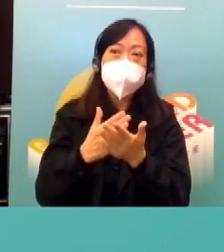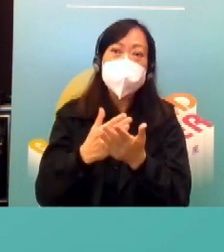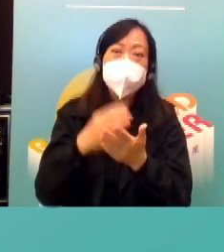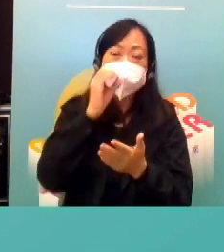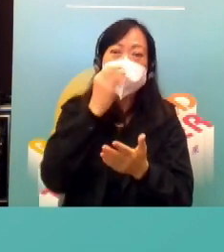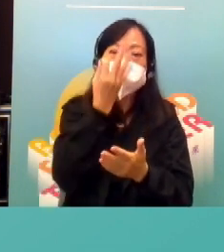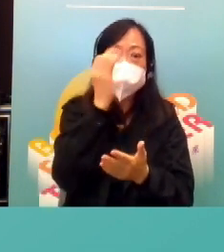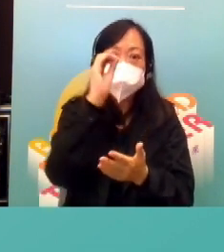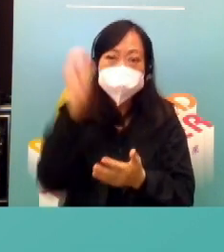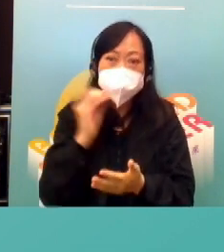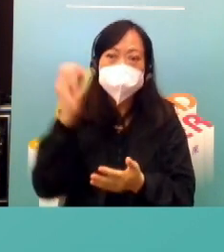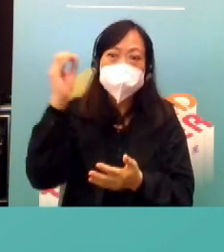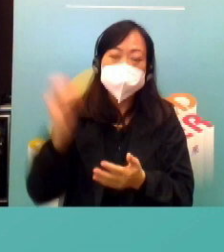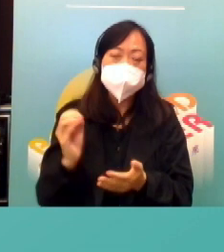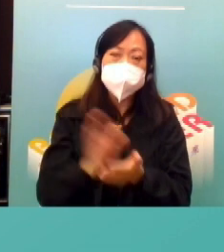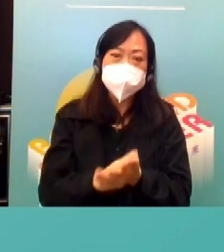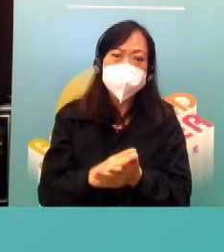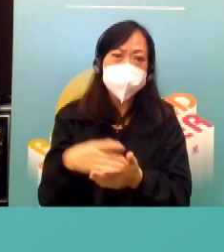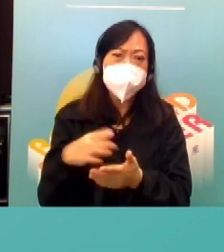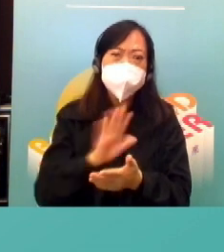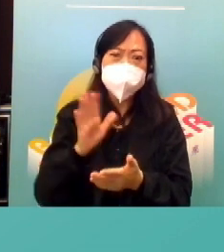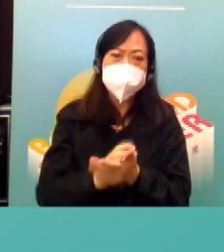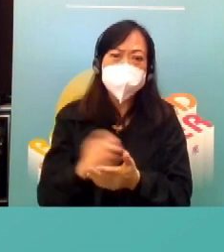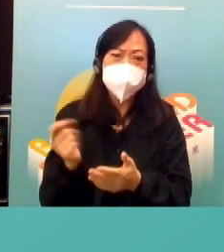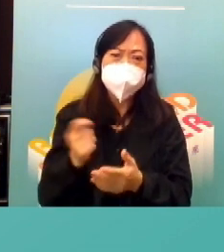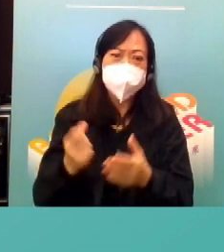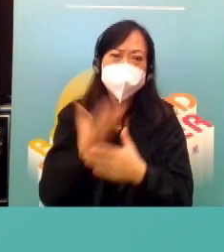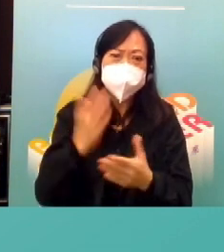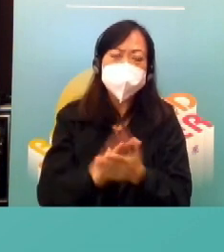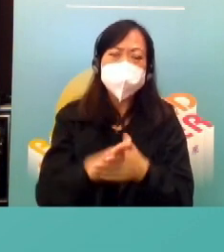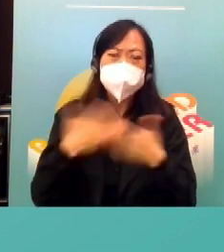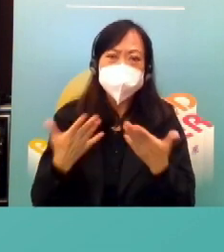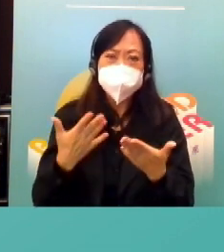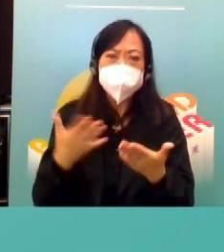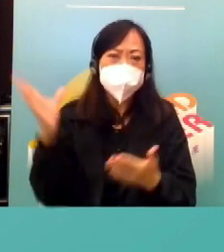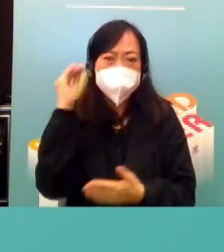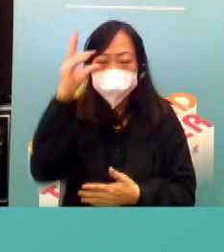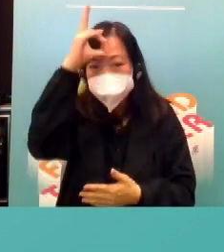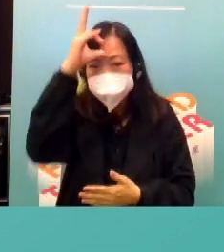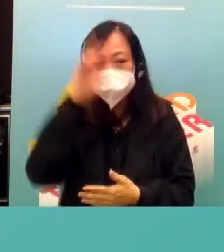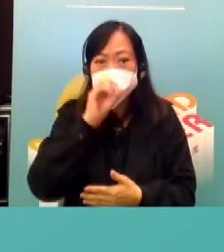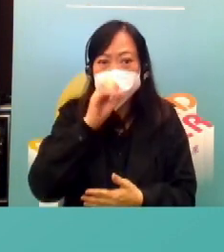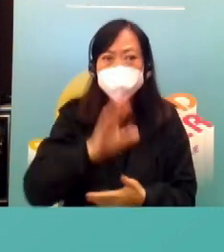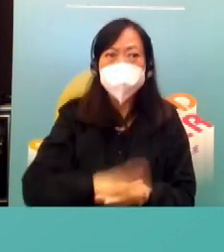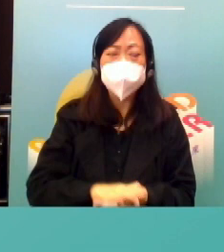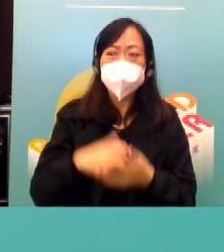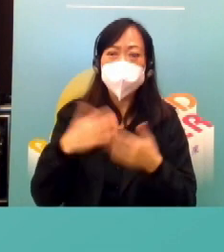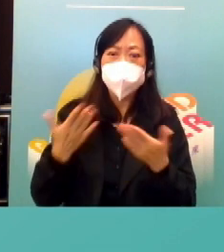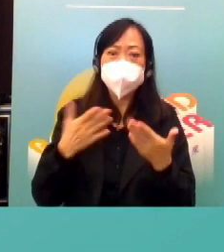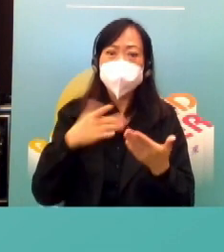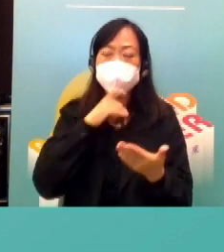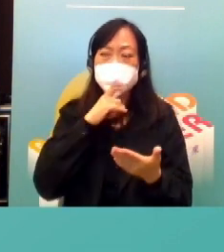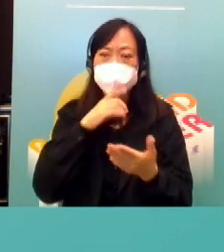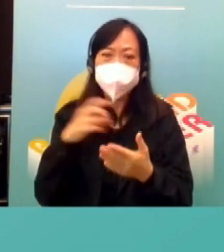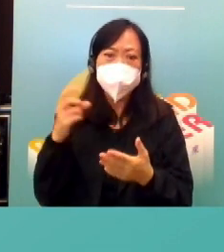And we keep on listening to the government, hearing the government saying we don't have a lot of renewable energy in this city, and